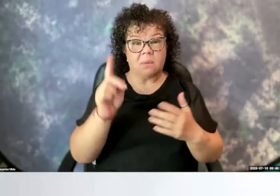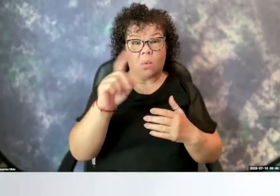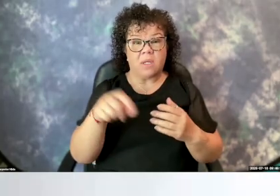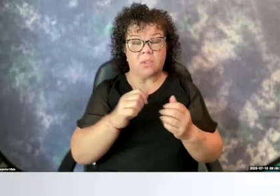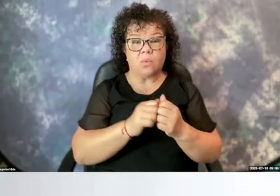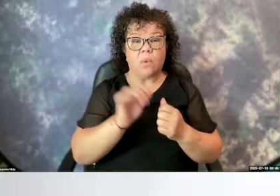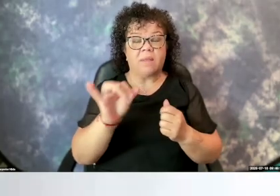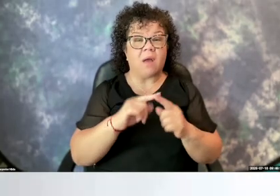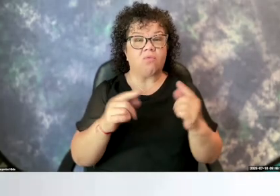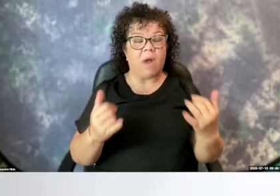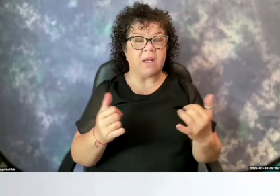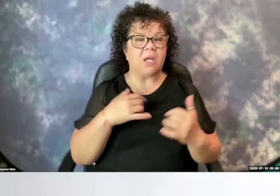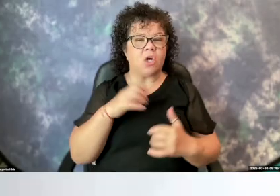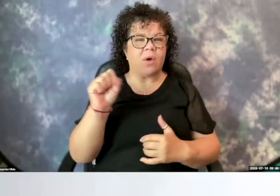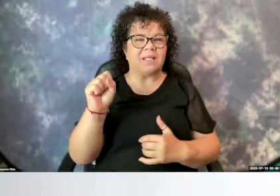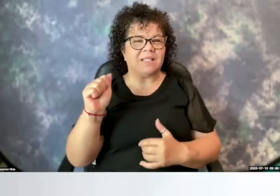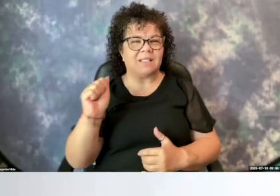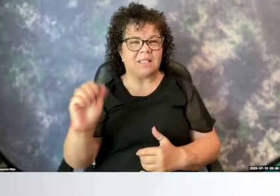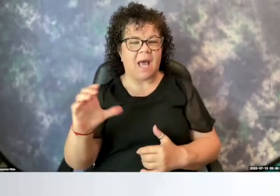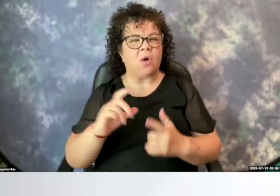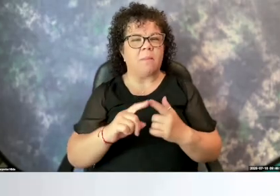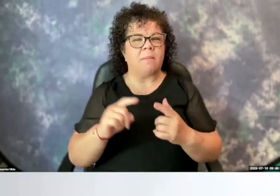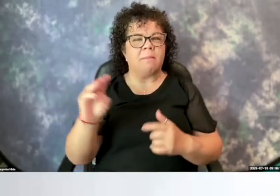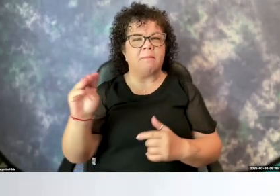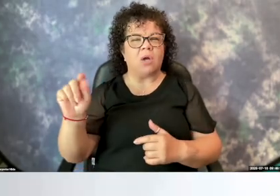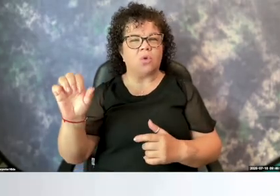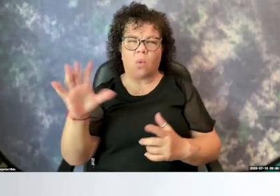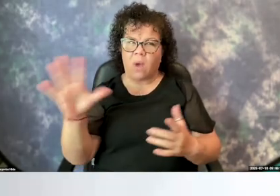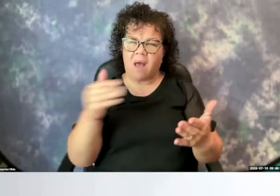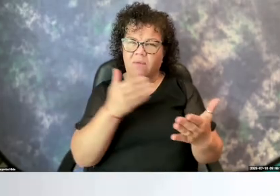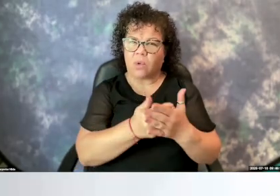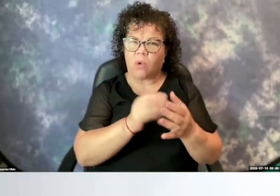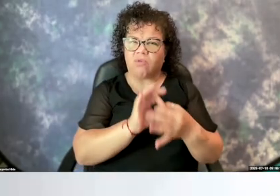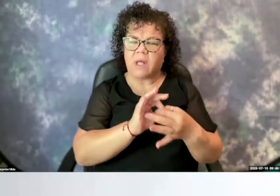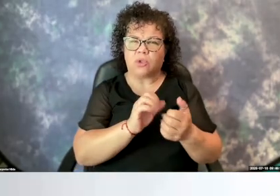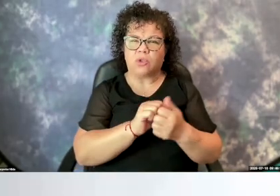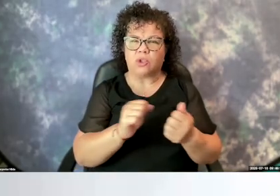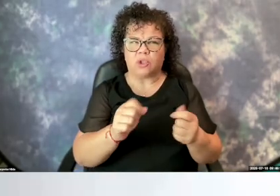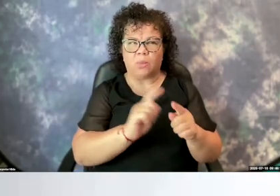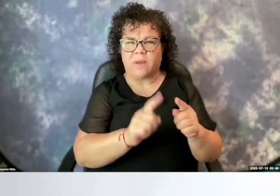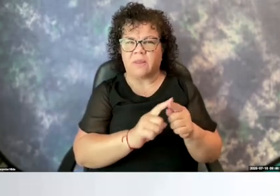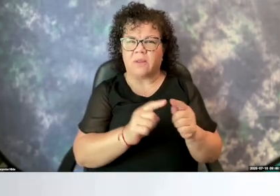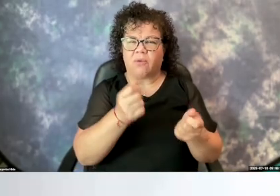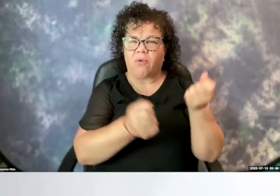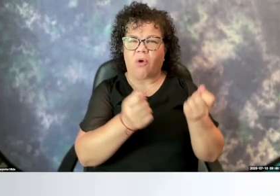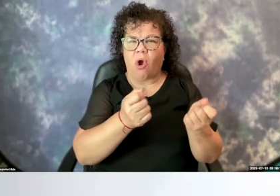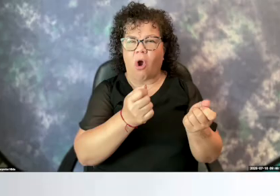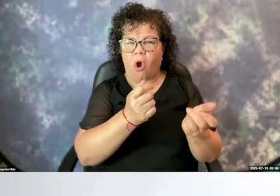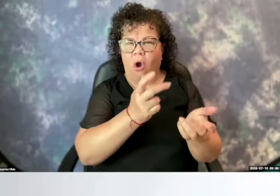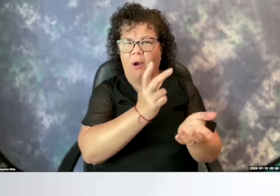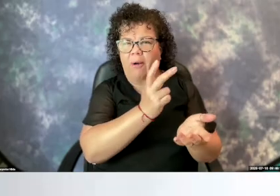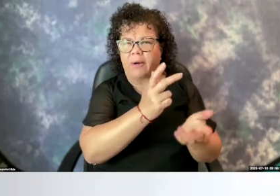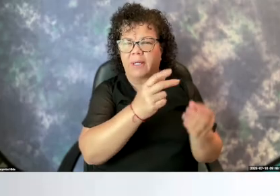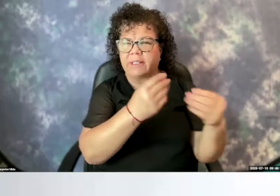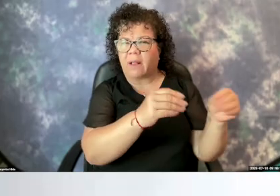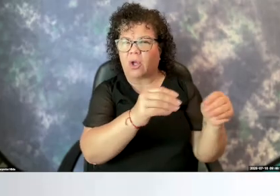some questions on that since here at Sac Metro, we have a very close relationship with the dealers on our unique